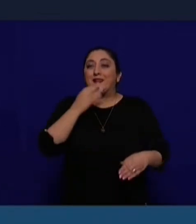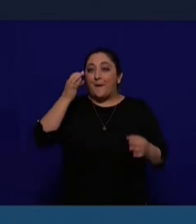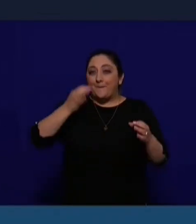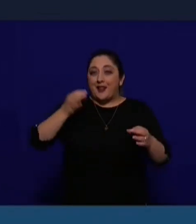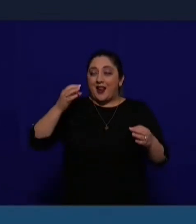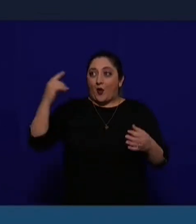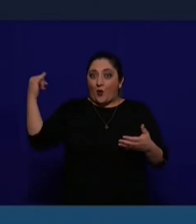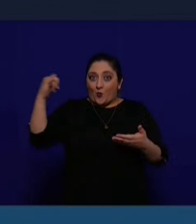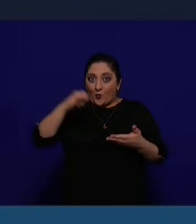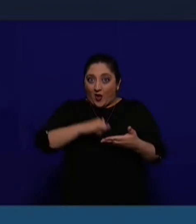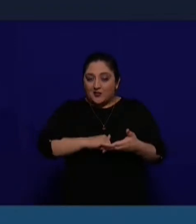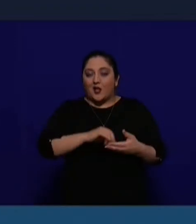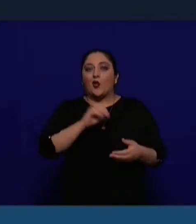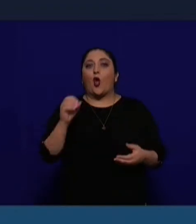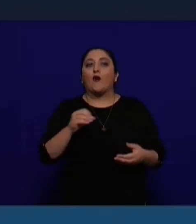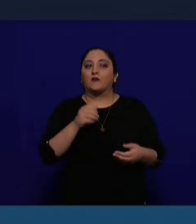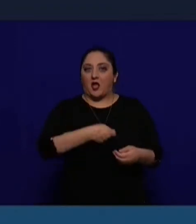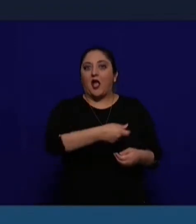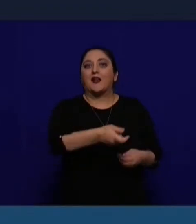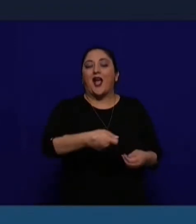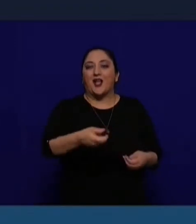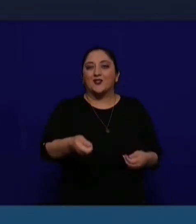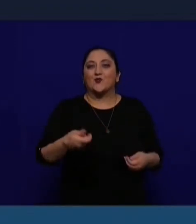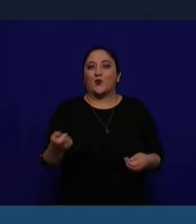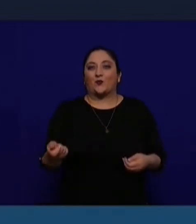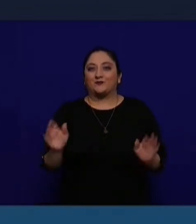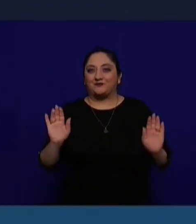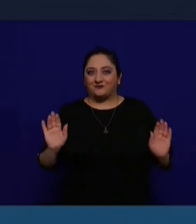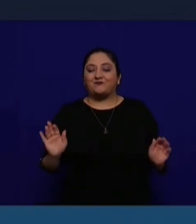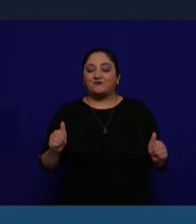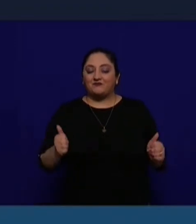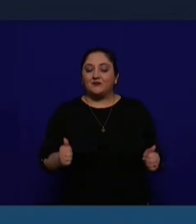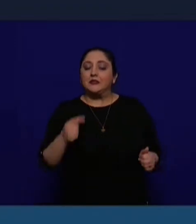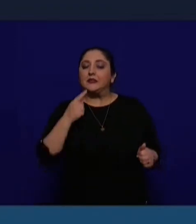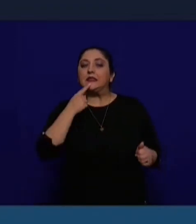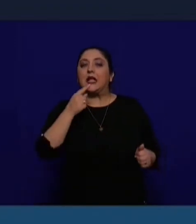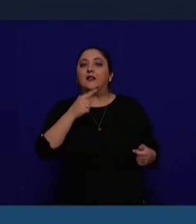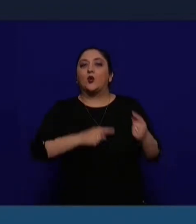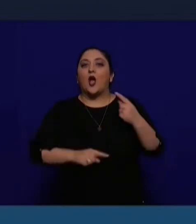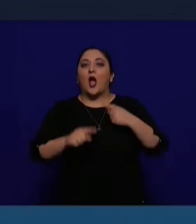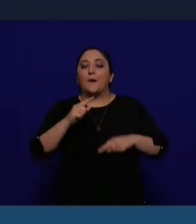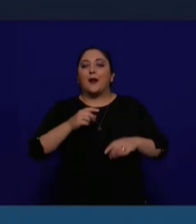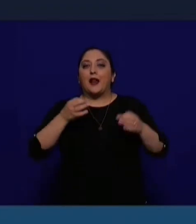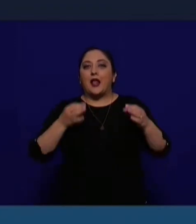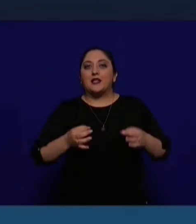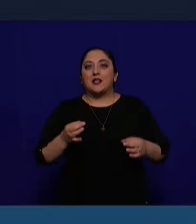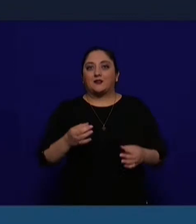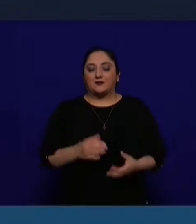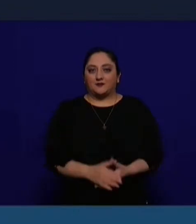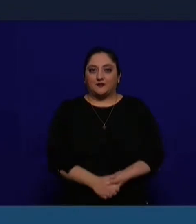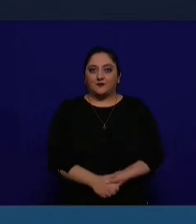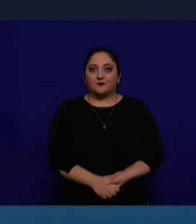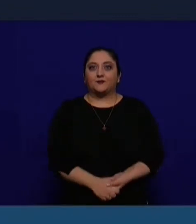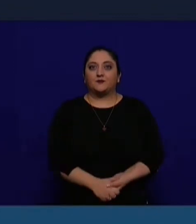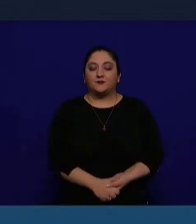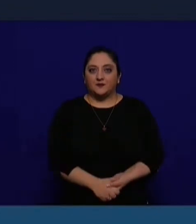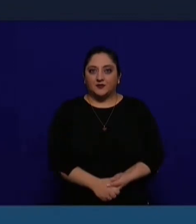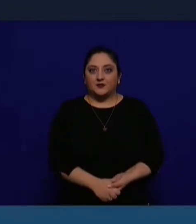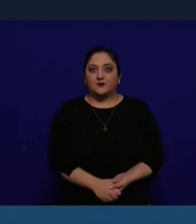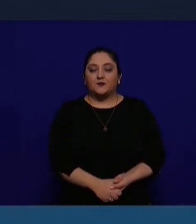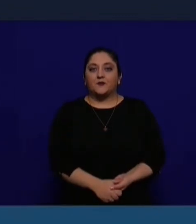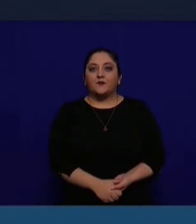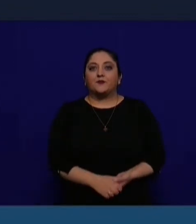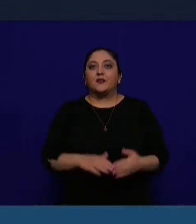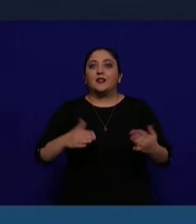parti mir-rollout tal-programm. Kif tasal nkunu qegħdin ukoll inħabbru dwar l-arrival tagħha. Bħalma